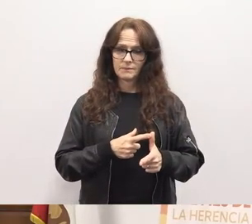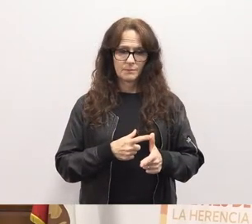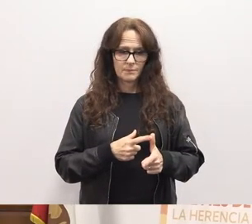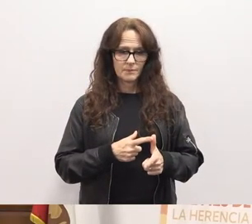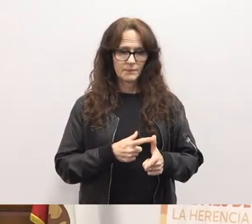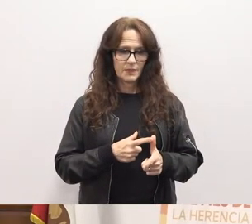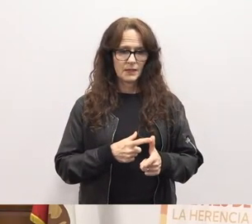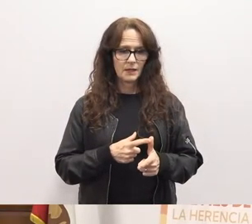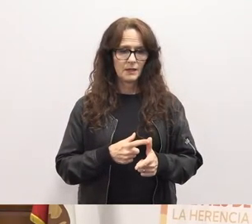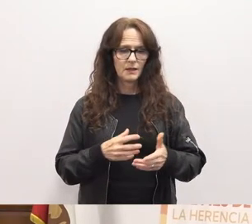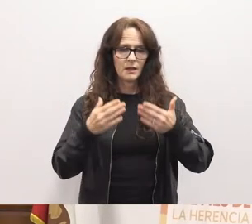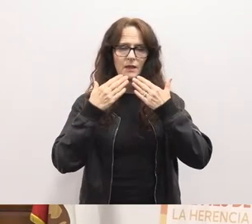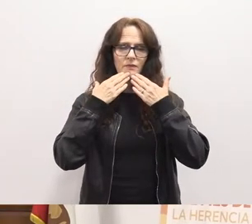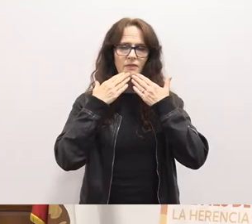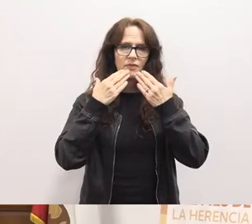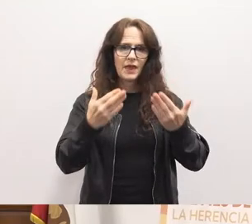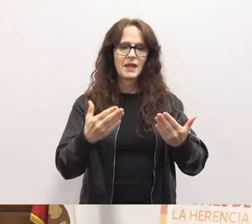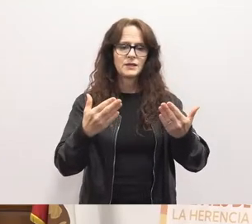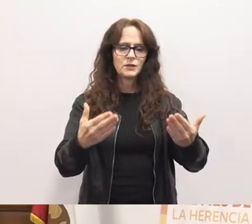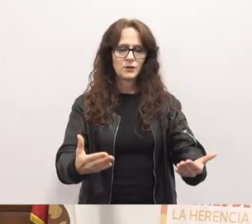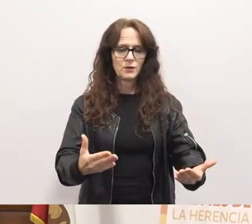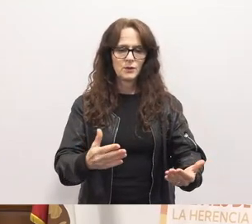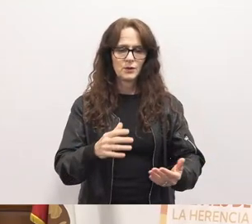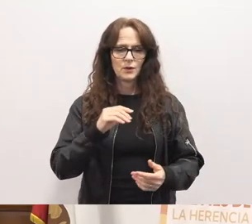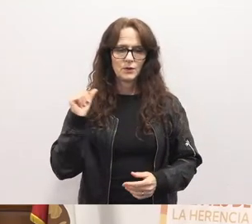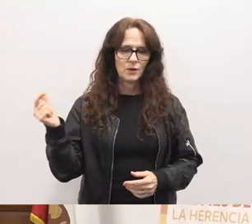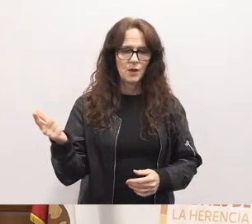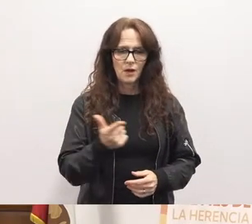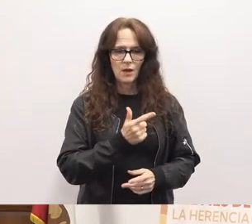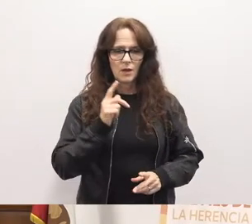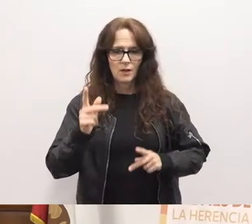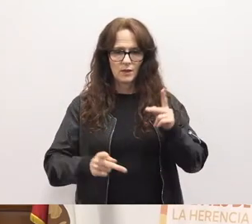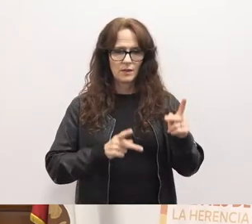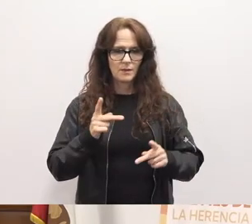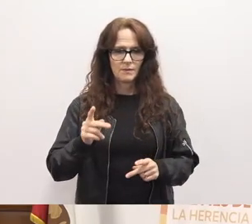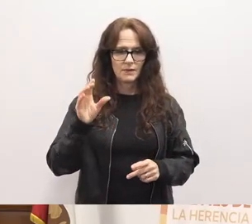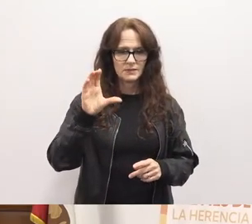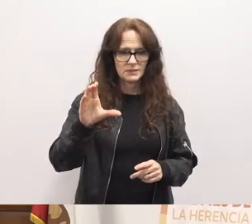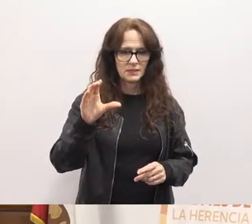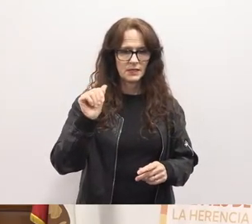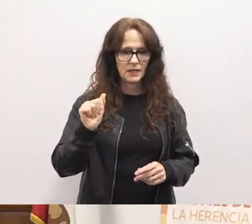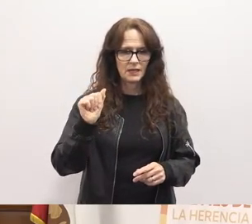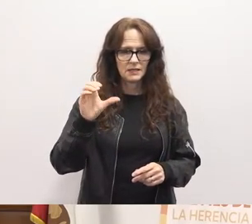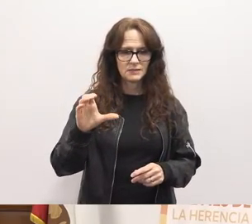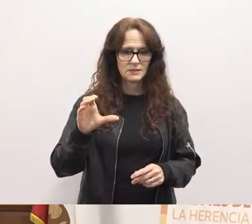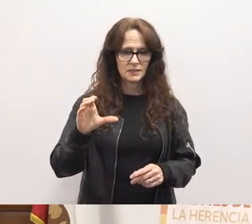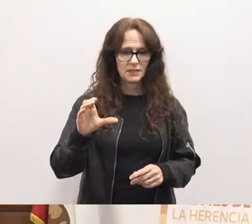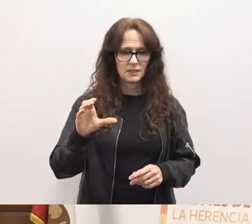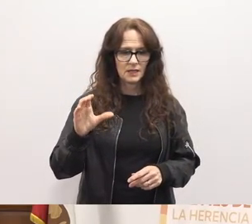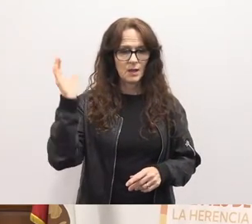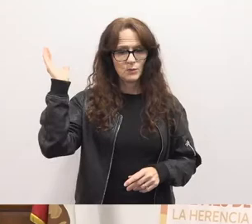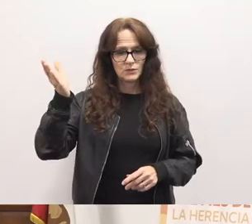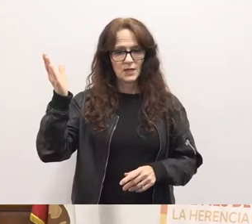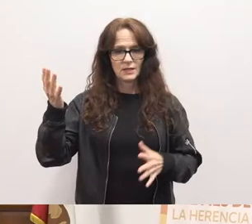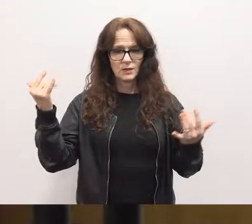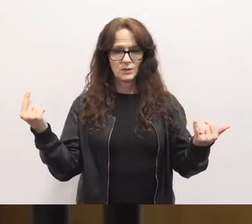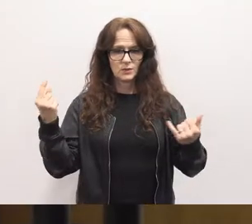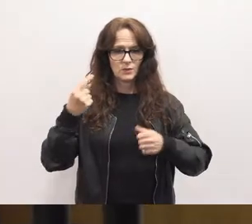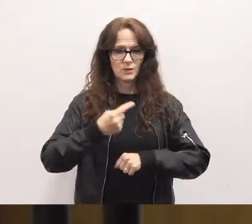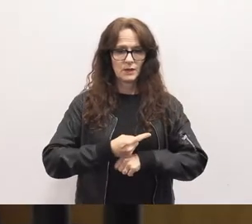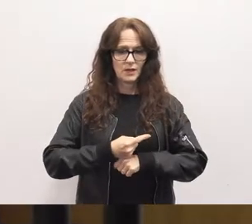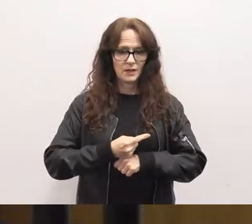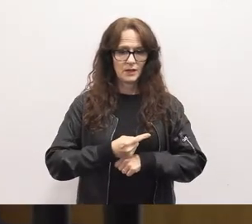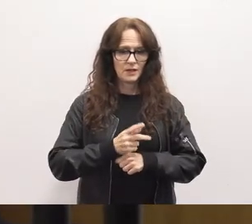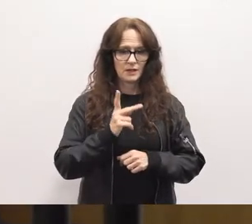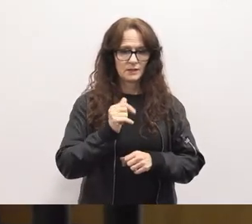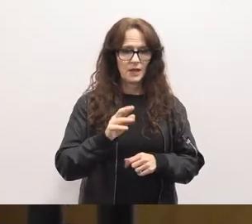I'd like to give a big thank you to all of the folks from CAC that are both who have presented today. So Katie,